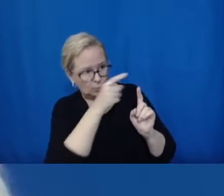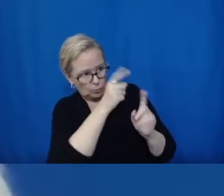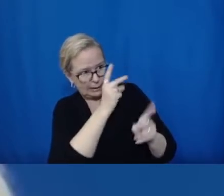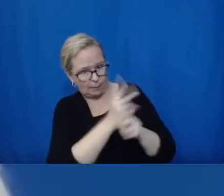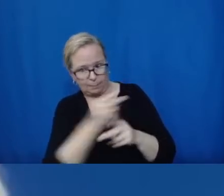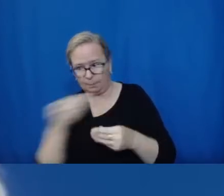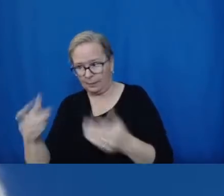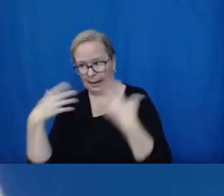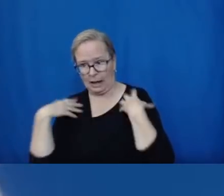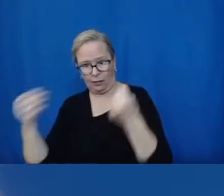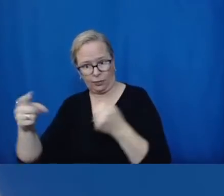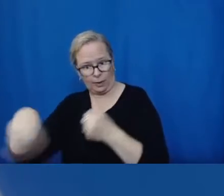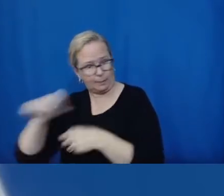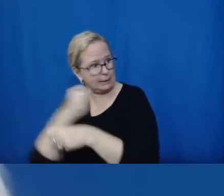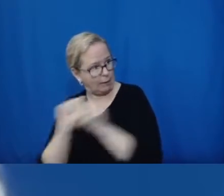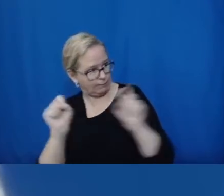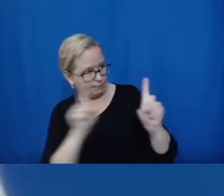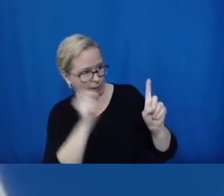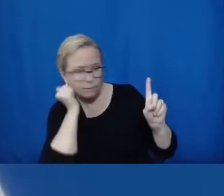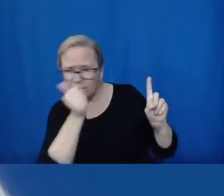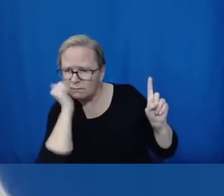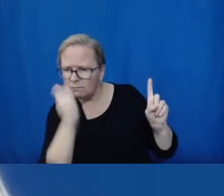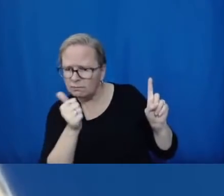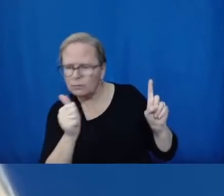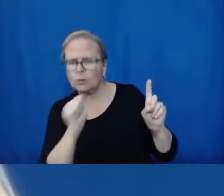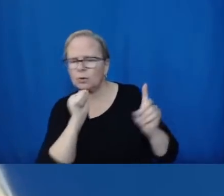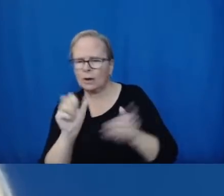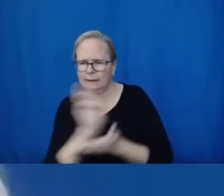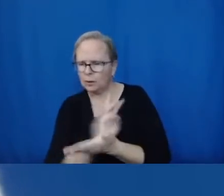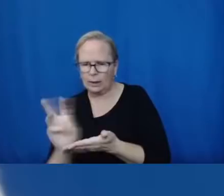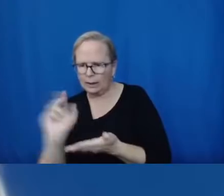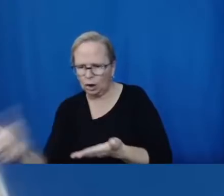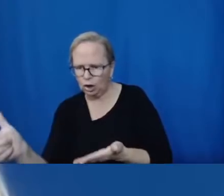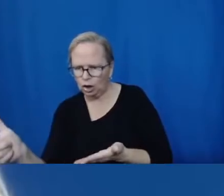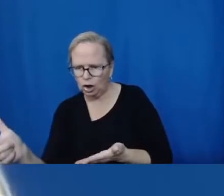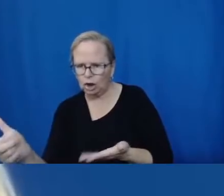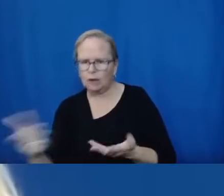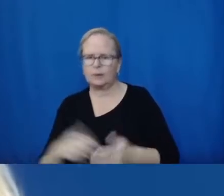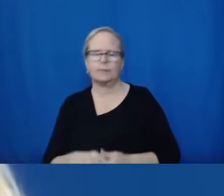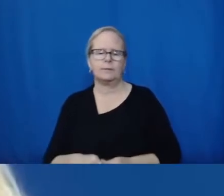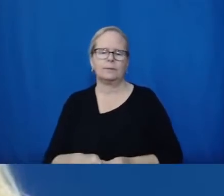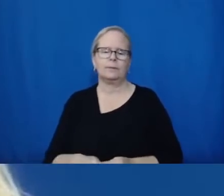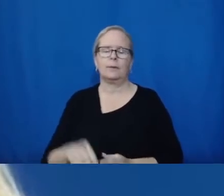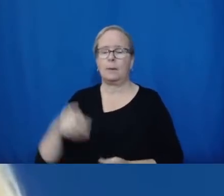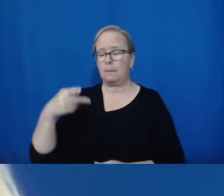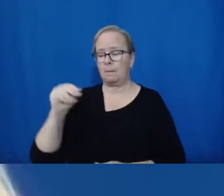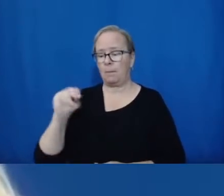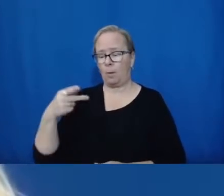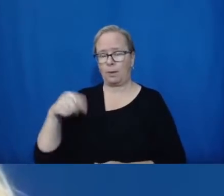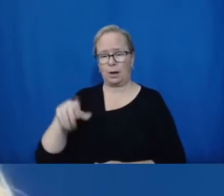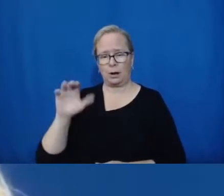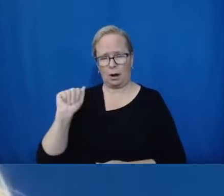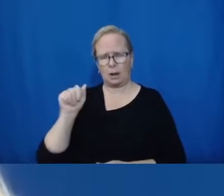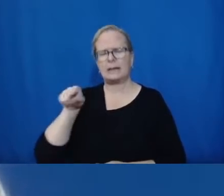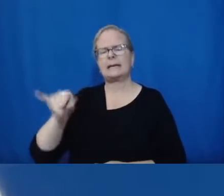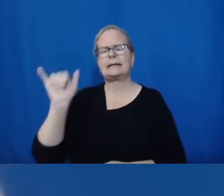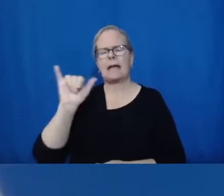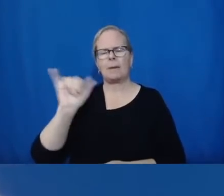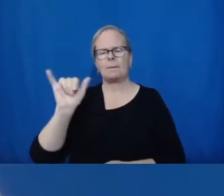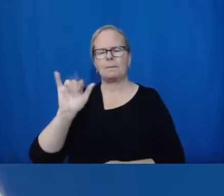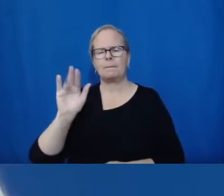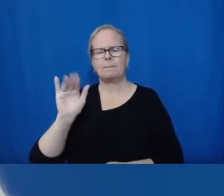learning environment. So go check it out. And also on pop.ca, you will find information